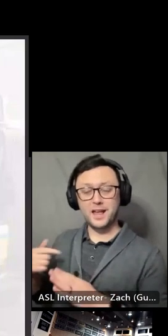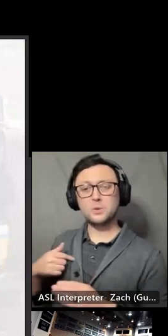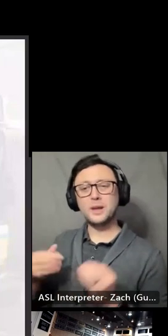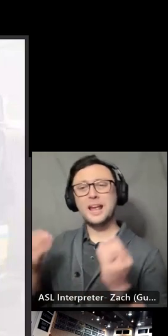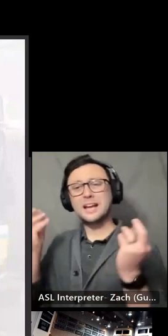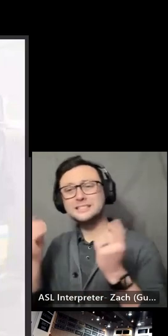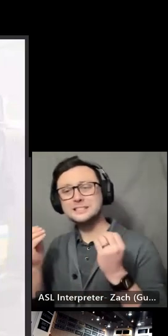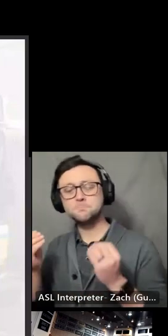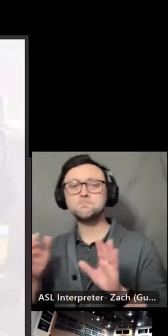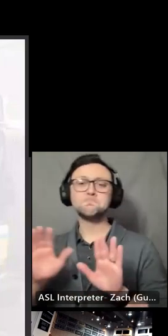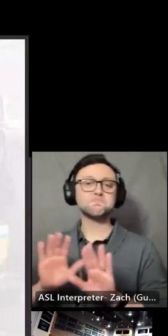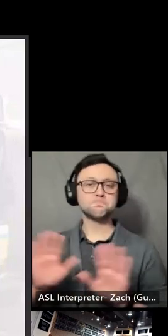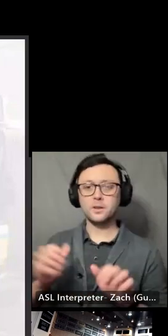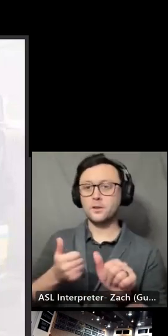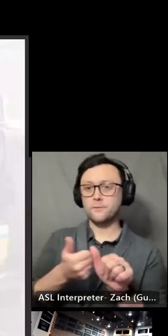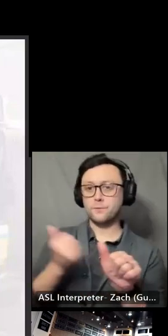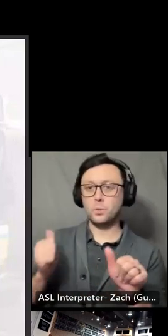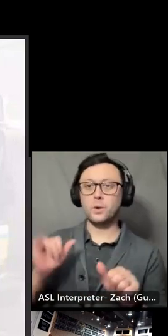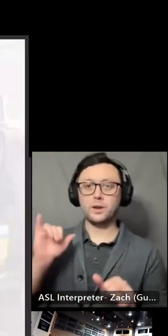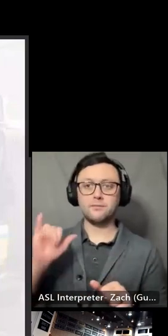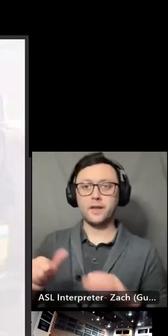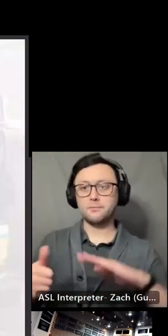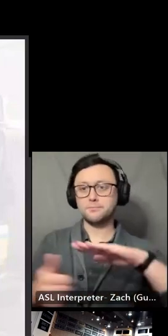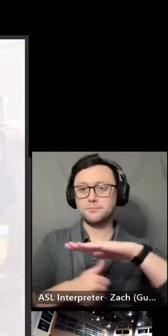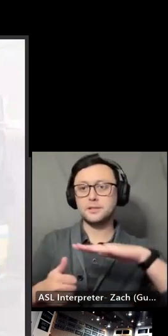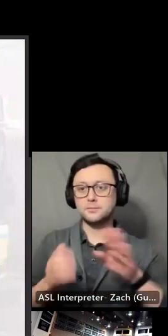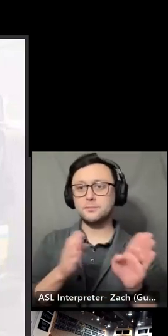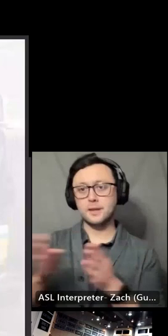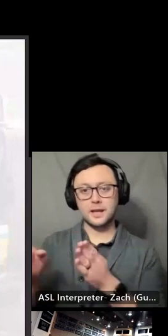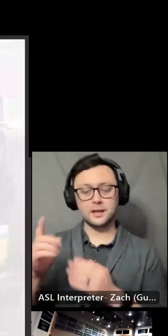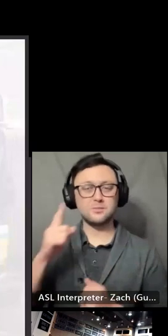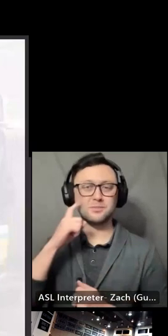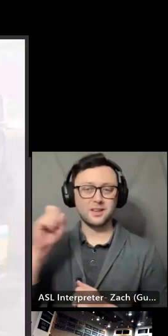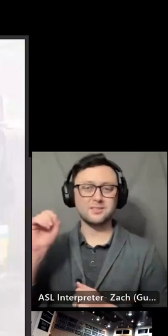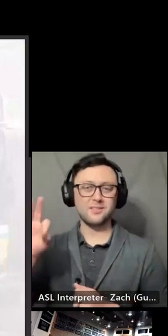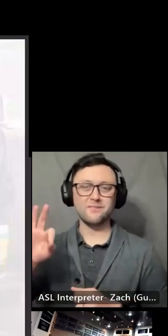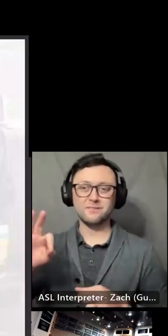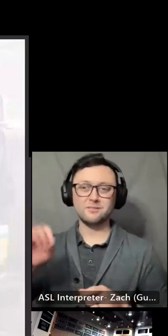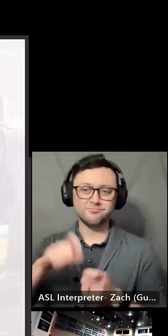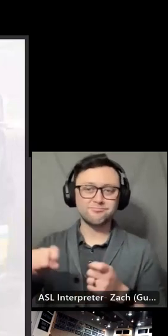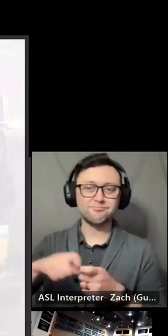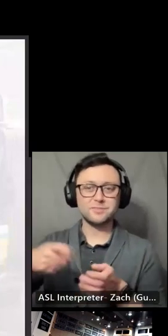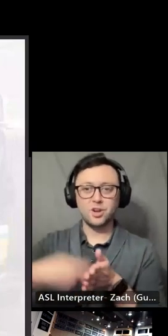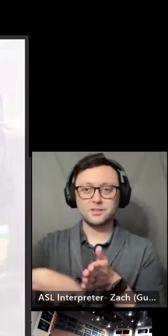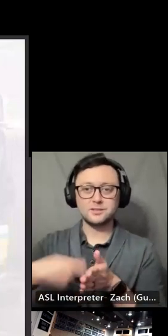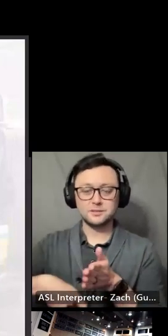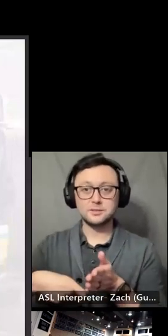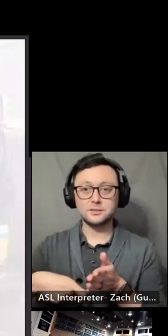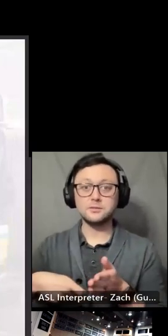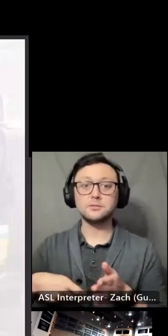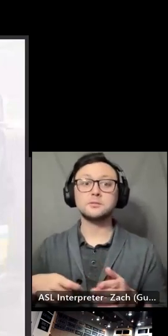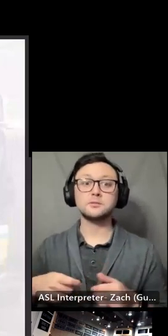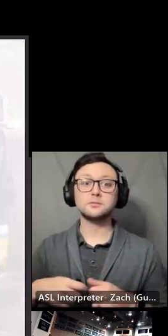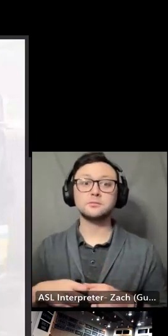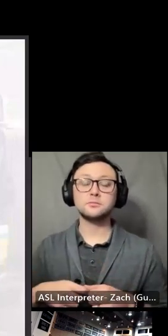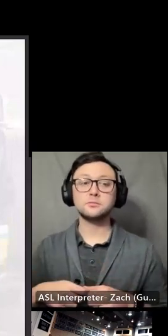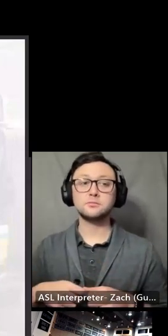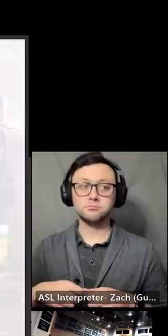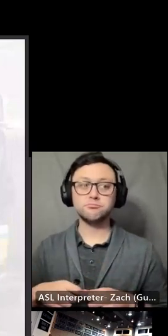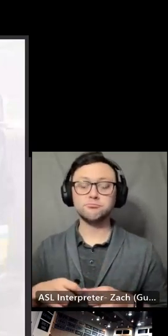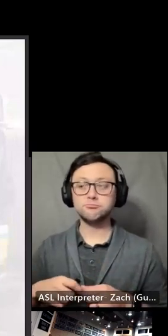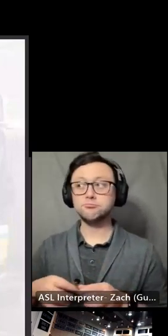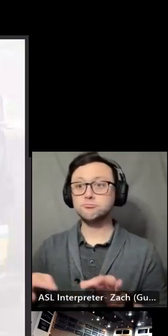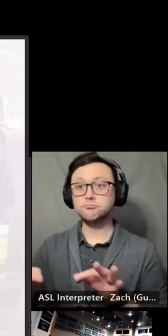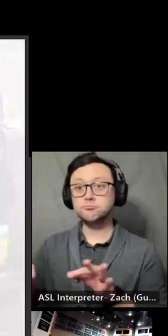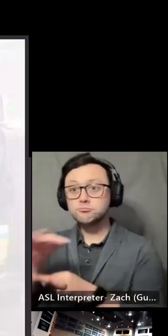was to avoid the basement that we had planned for some employee parking to reduce costs, make the